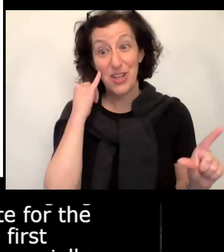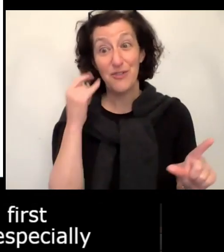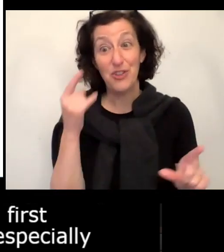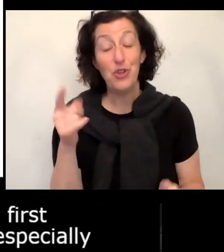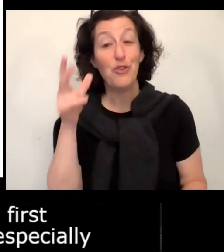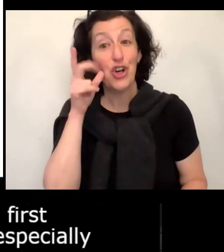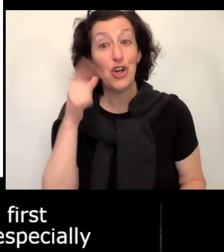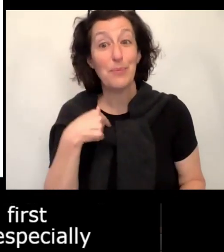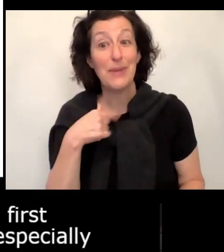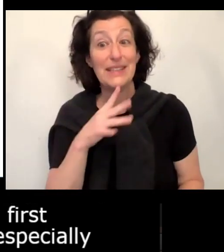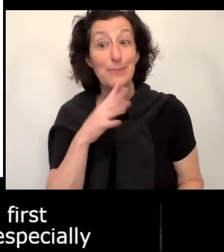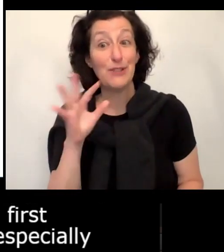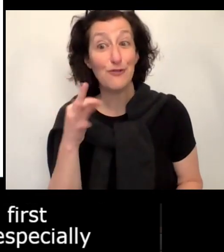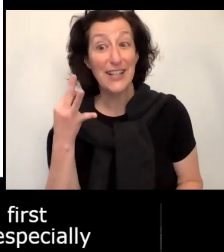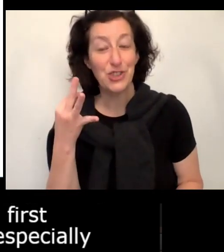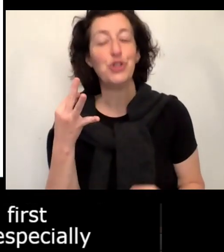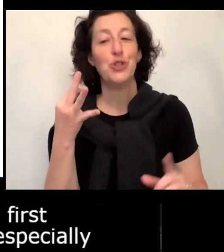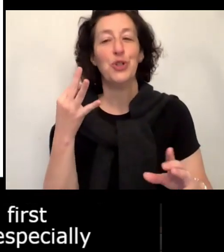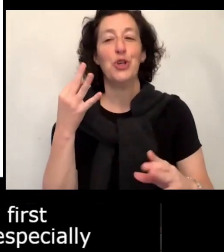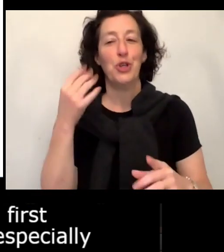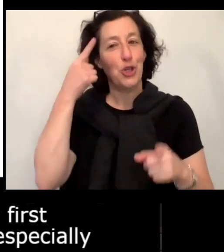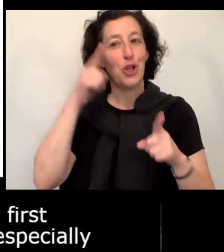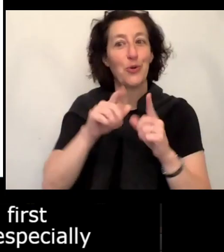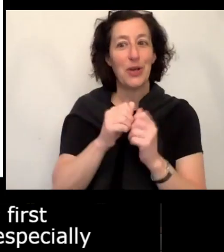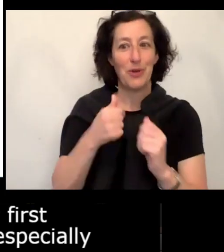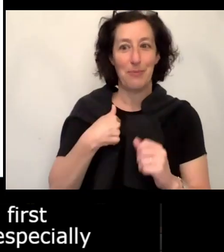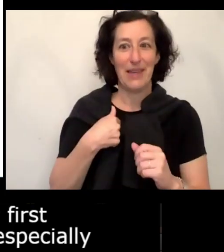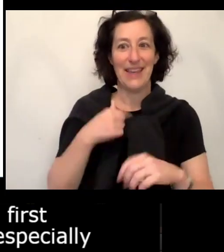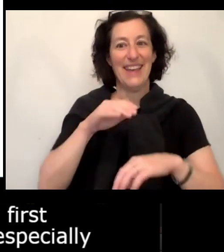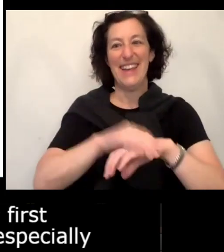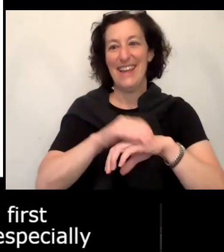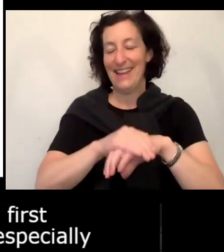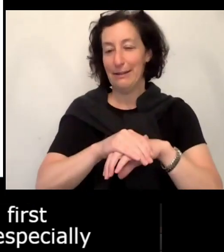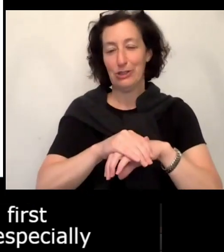will agree. English is essentially my only language.